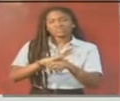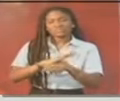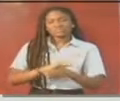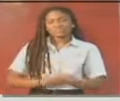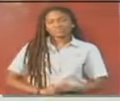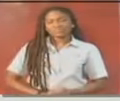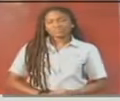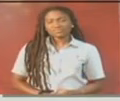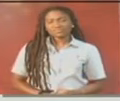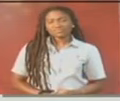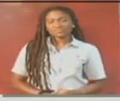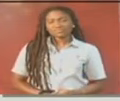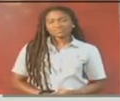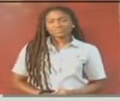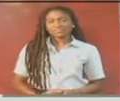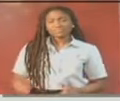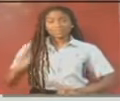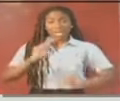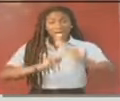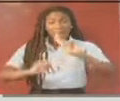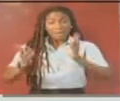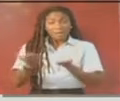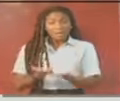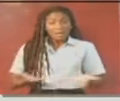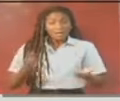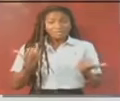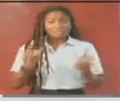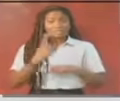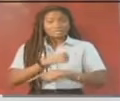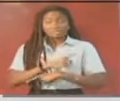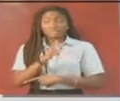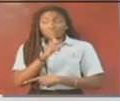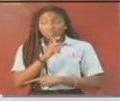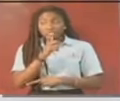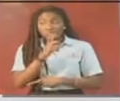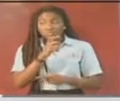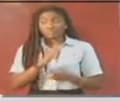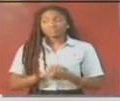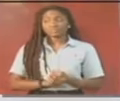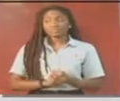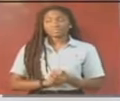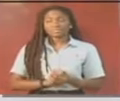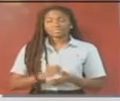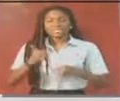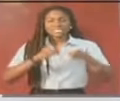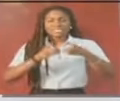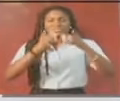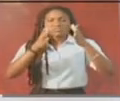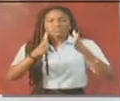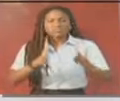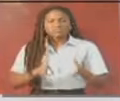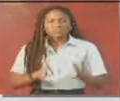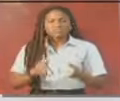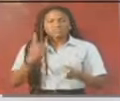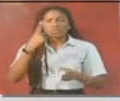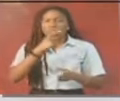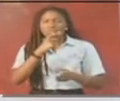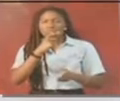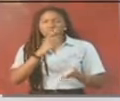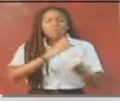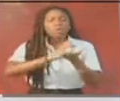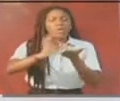COVID-19 response. Our panelists today are Dr. Avery Hines, Technical Director, Epidemiology Division, Ministry of